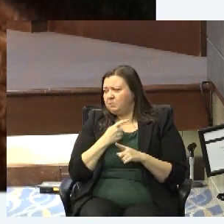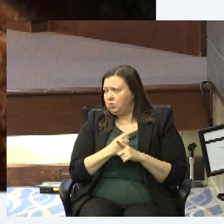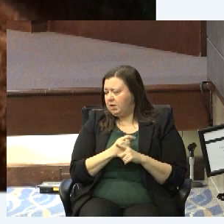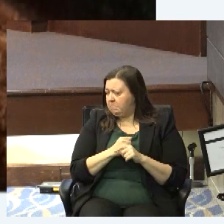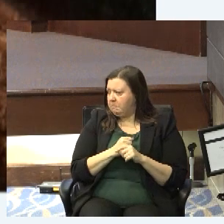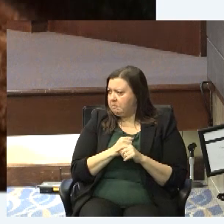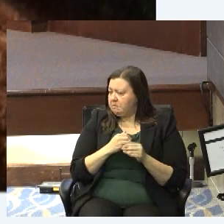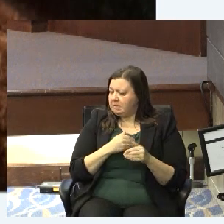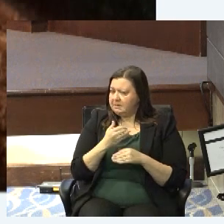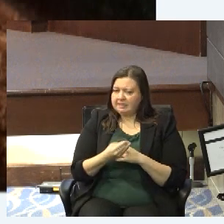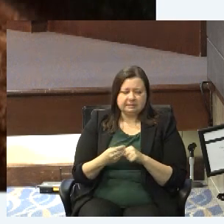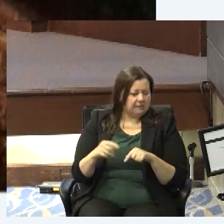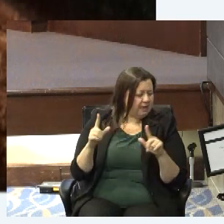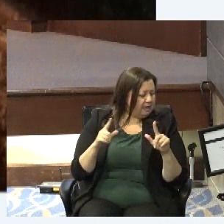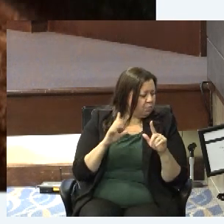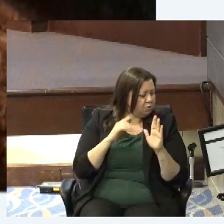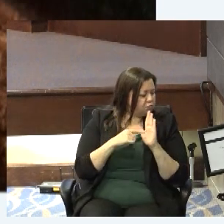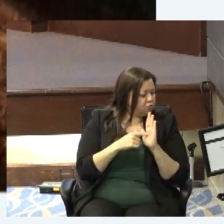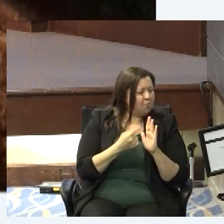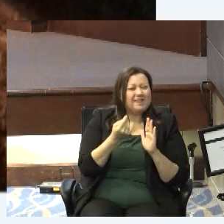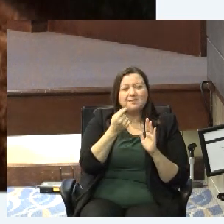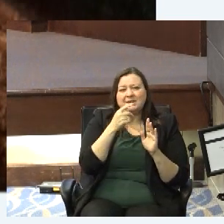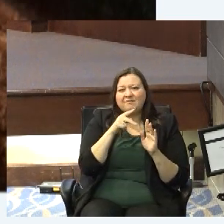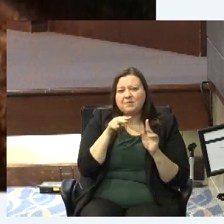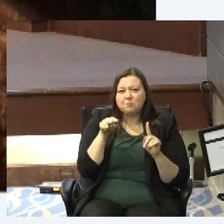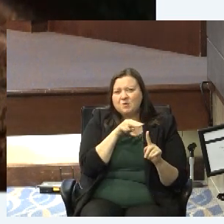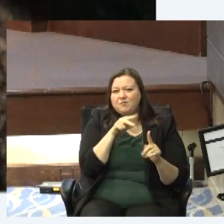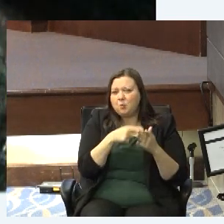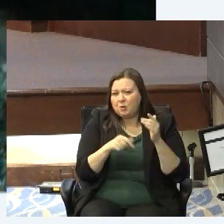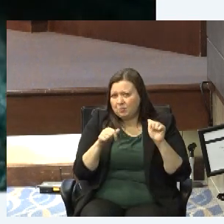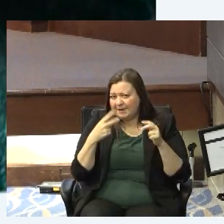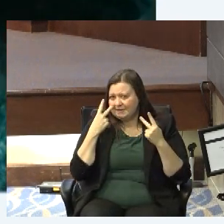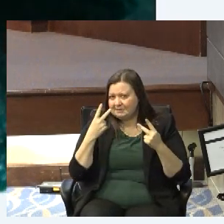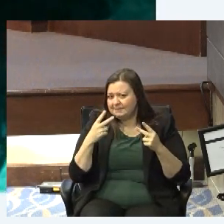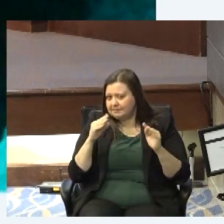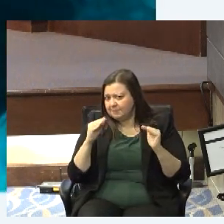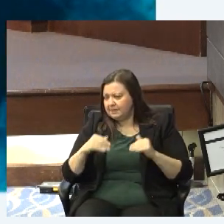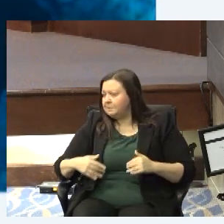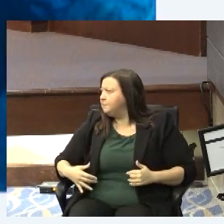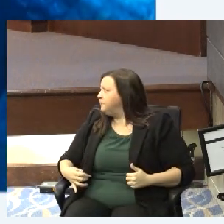going to flip to this next slide to give you a little preview of what you can expect.